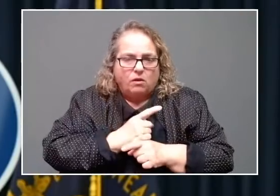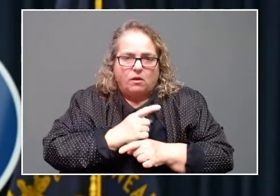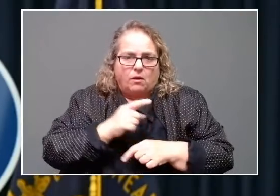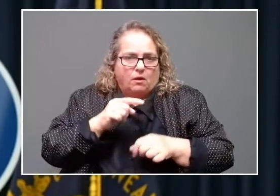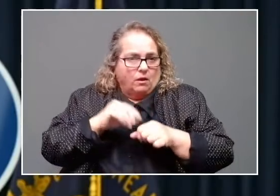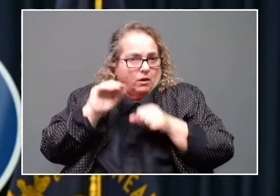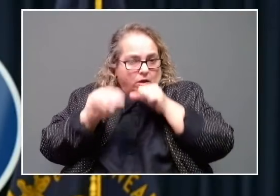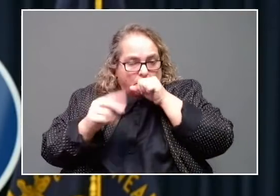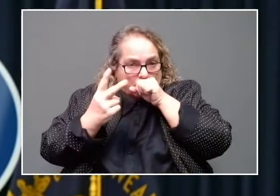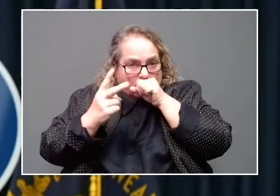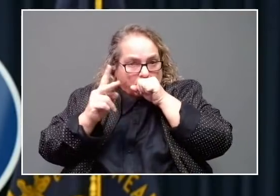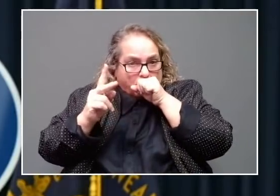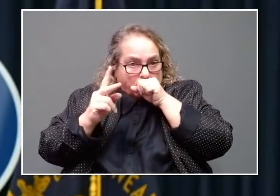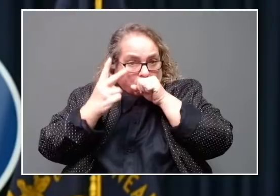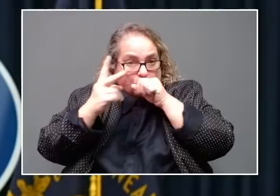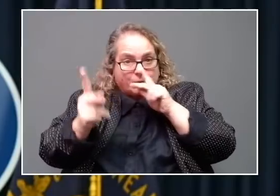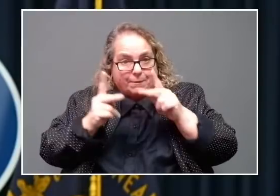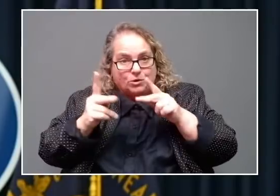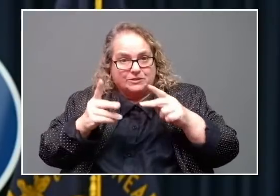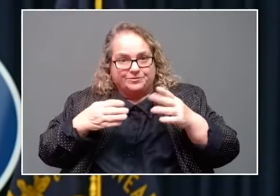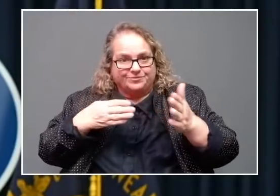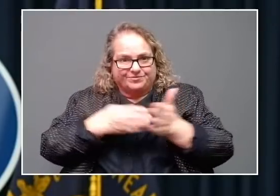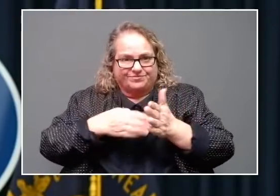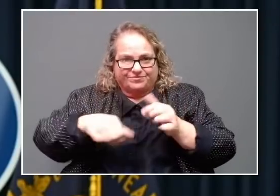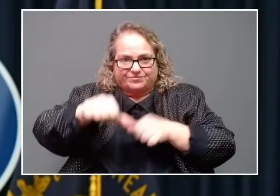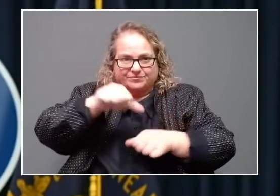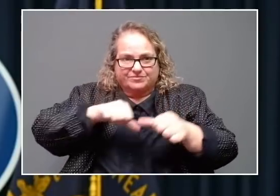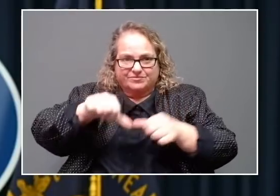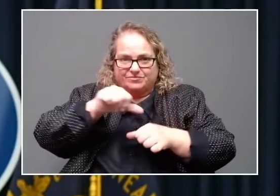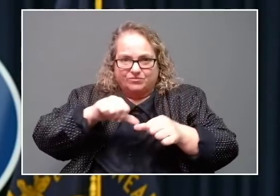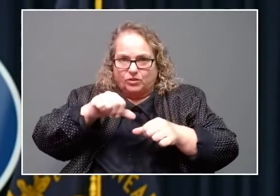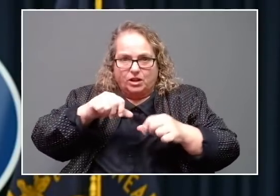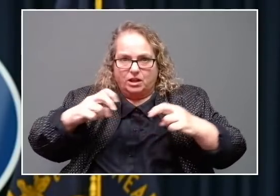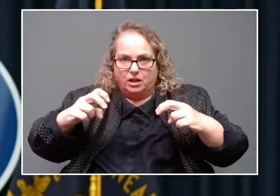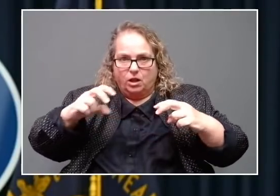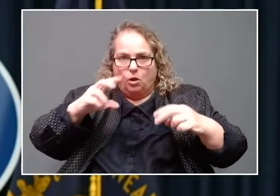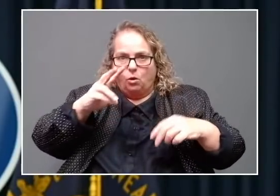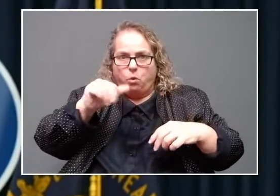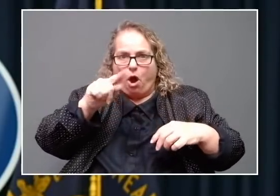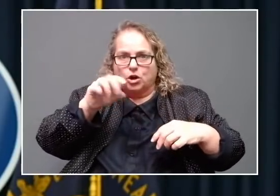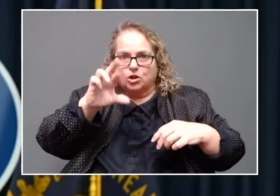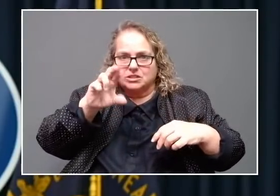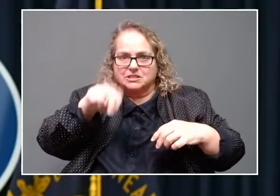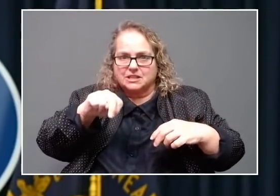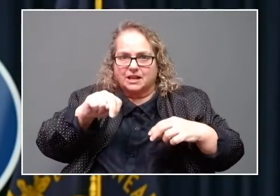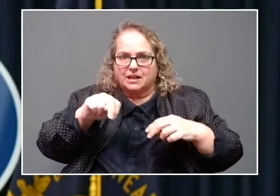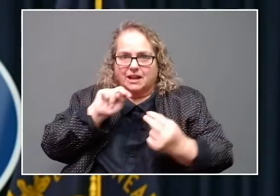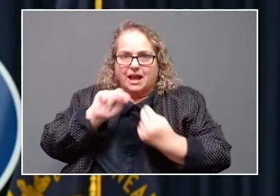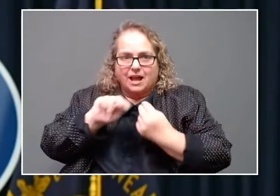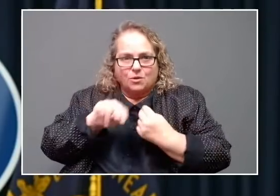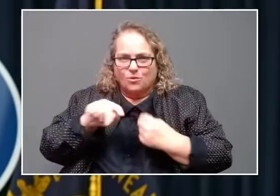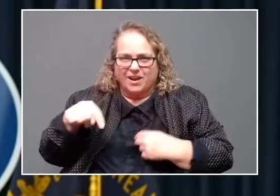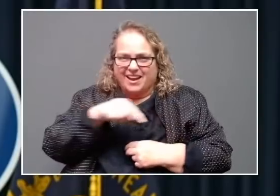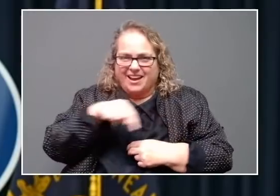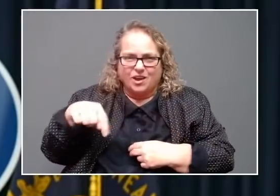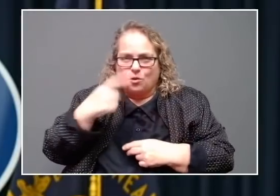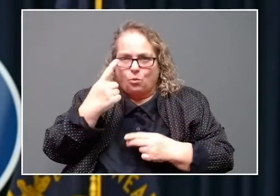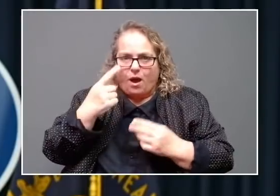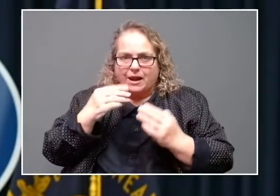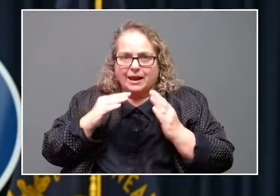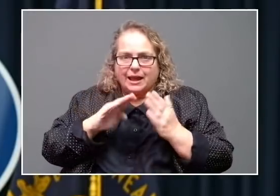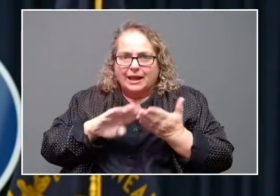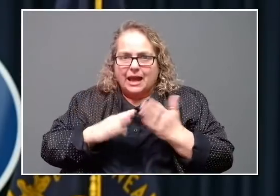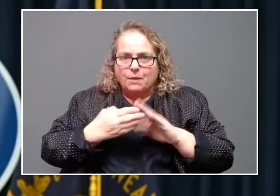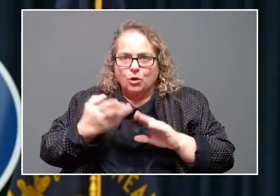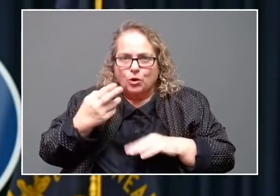individuals against each other, they actually jumped the Watterson for one neighborhood, jumping over an interstate. But we believe that it was